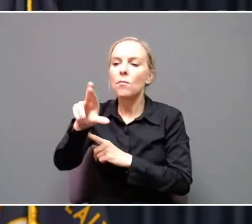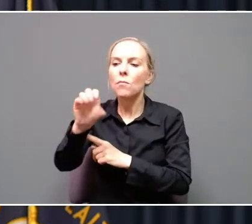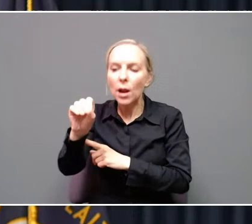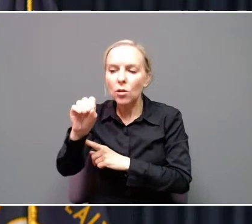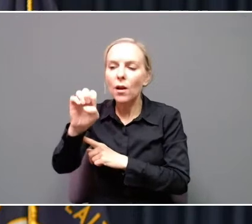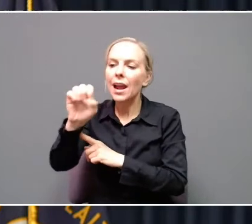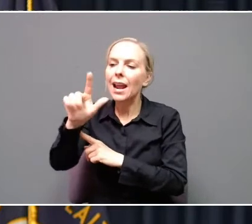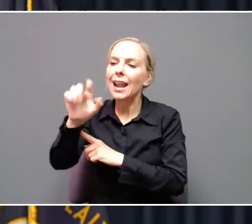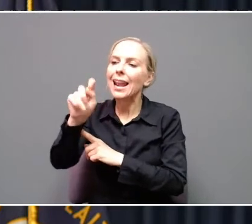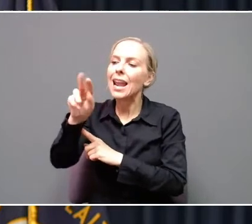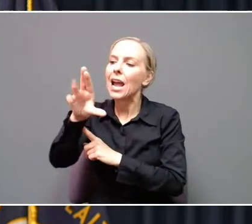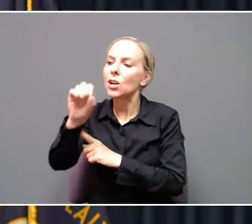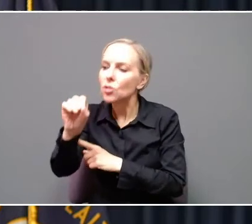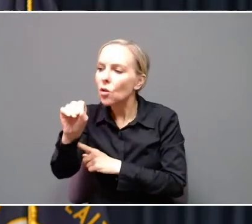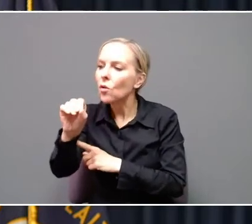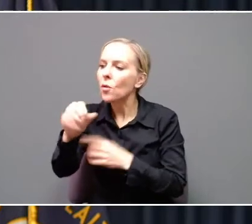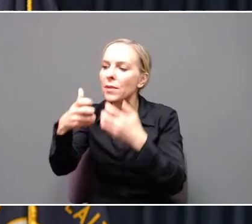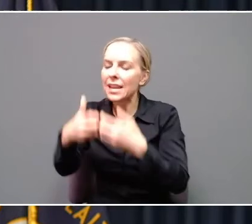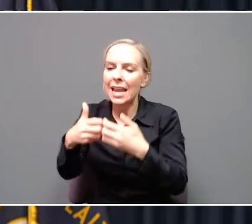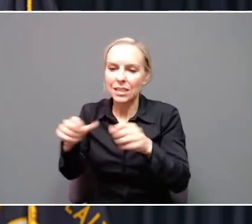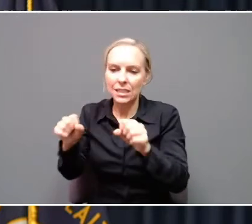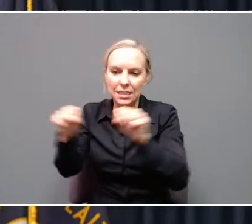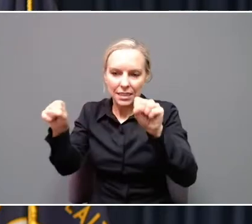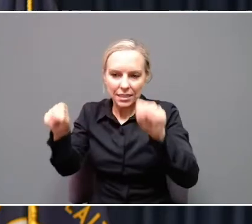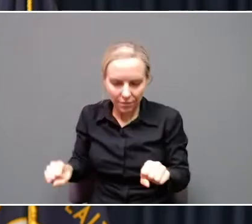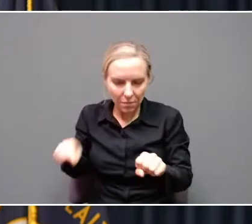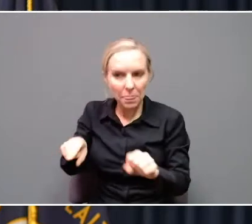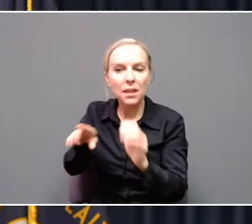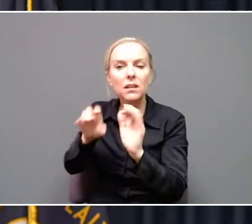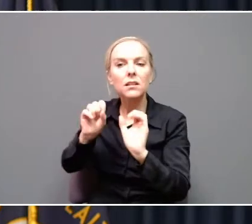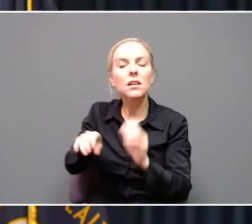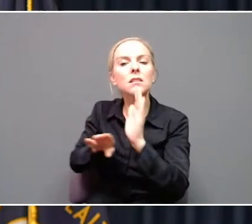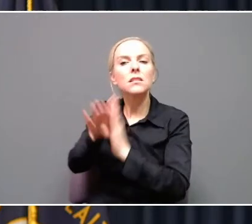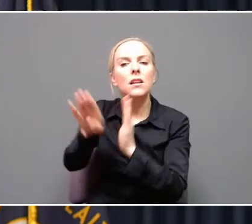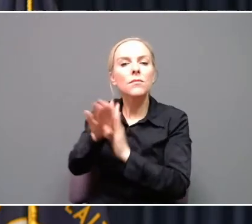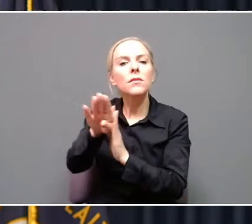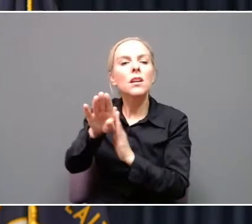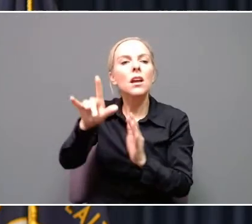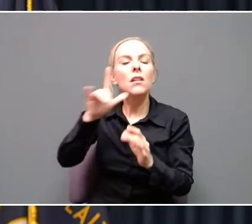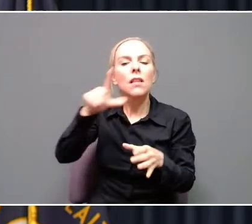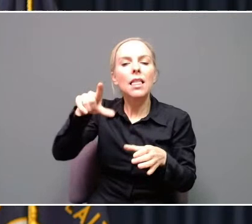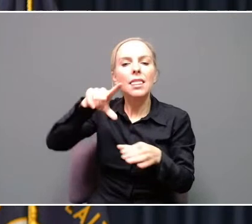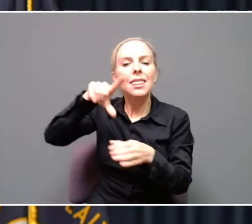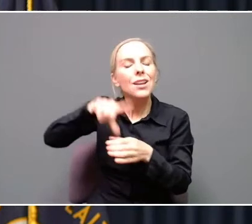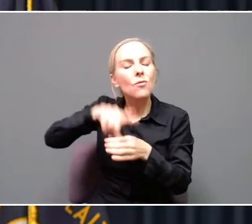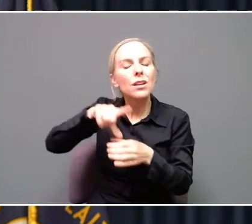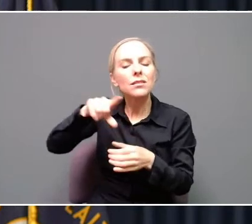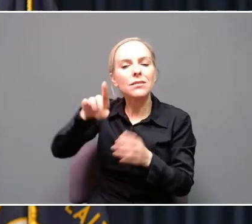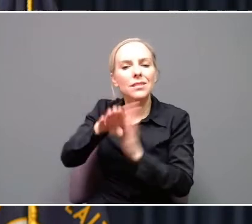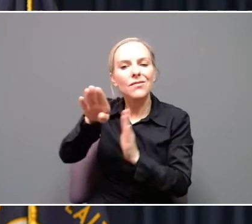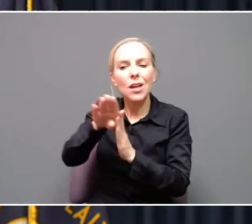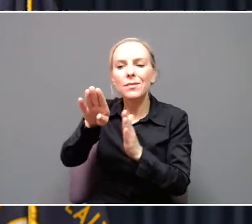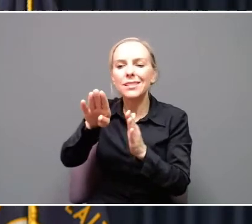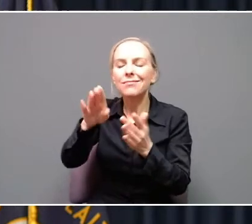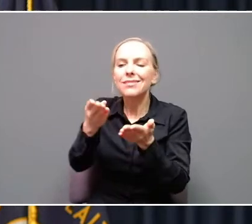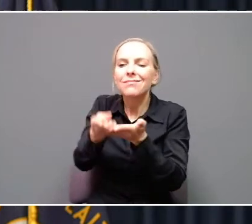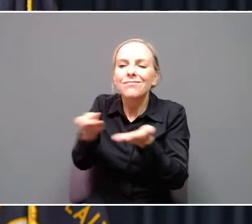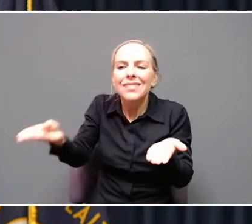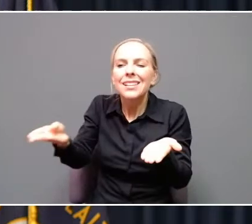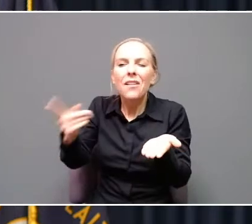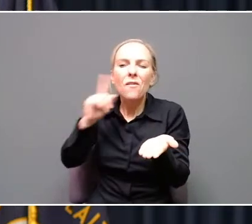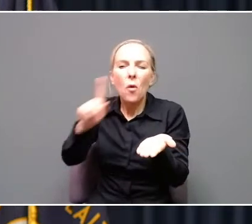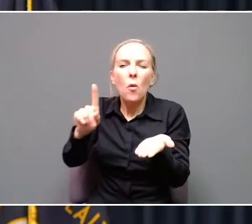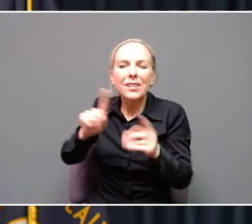micro-electro-mechanical system, which helps develop precise liquid handling devices for a range of applications. Funai is a